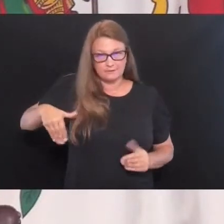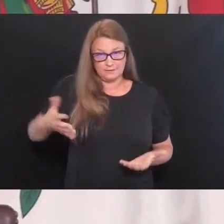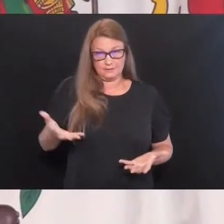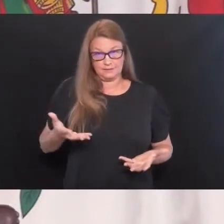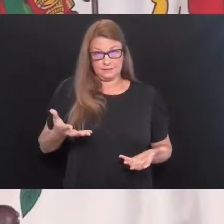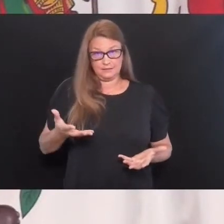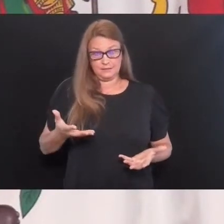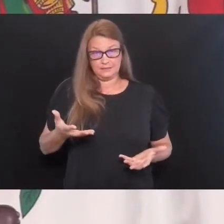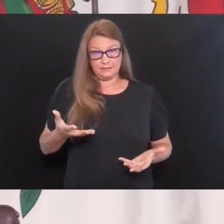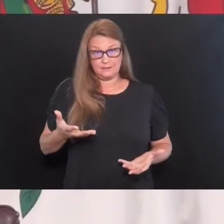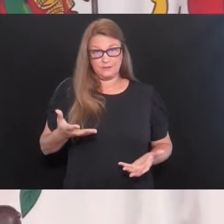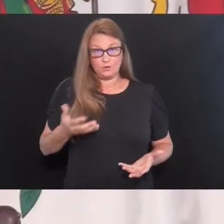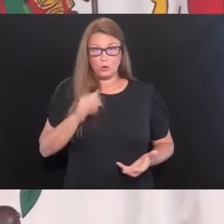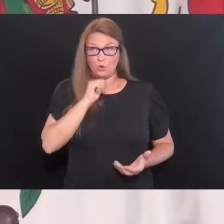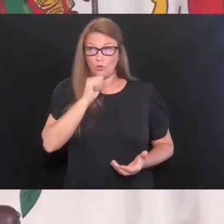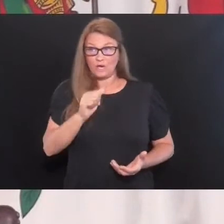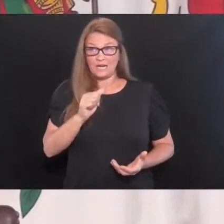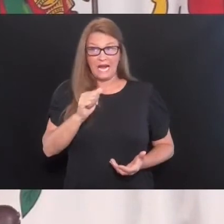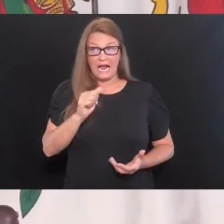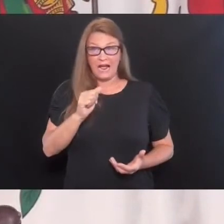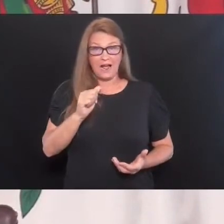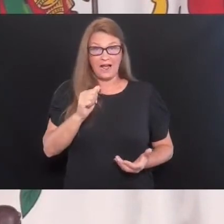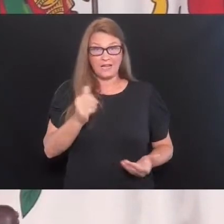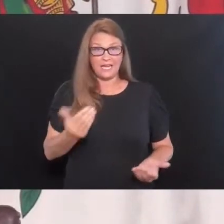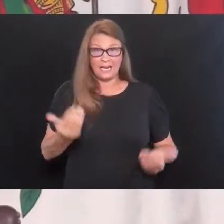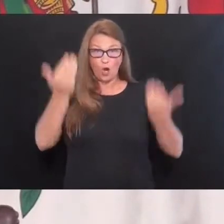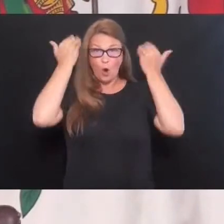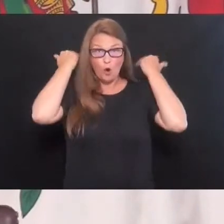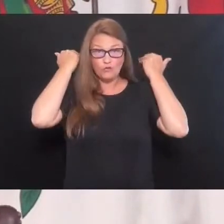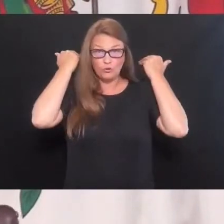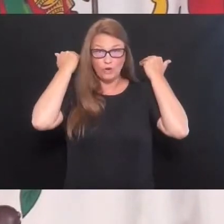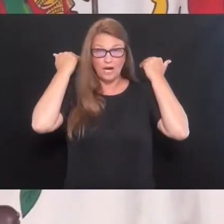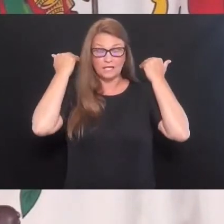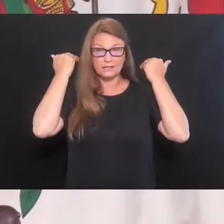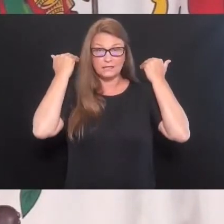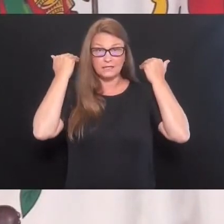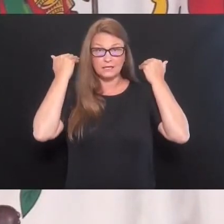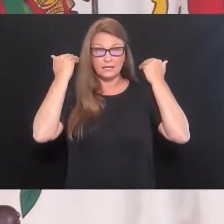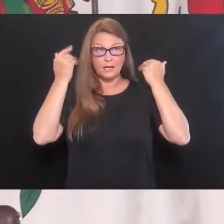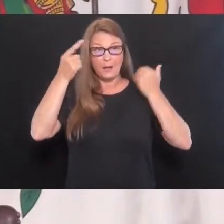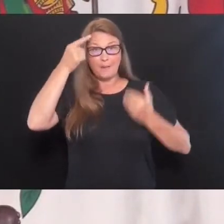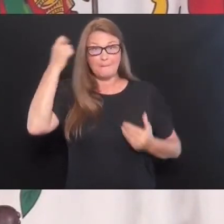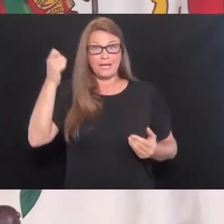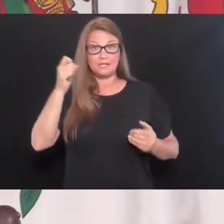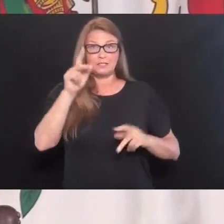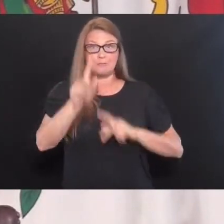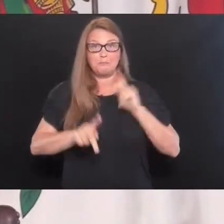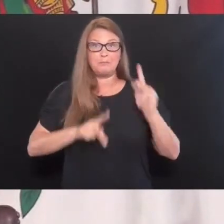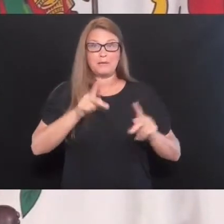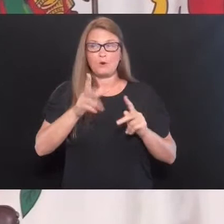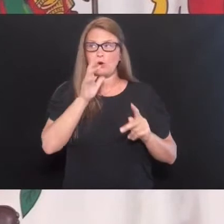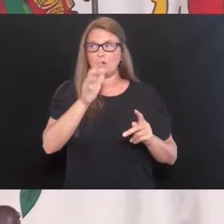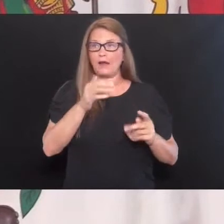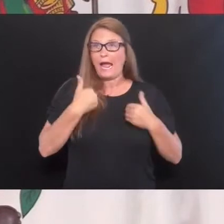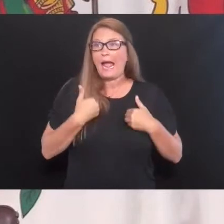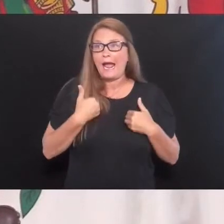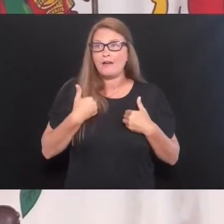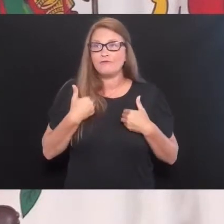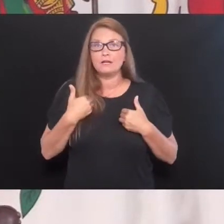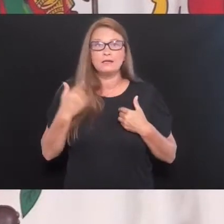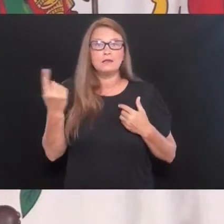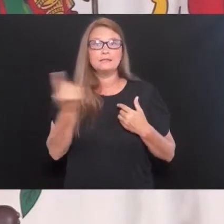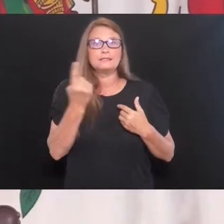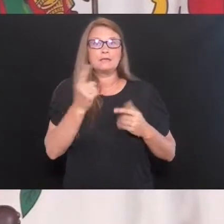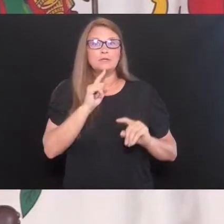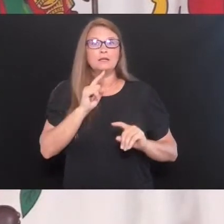surely said that we're not getting overrun at a hospital because we have people that are having adverse reactions to the vaccine.